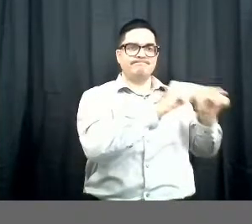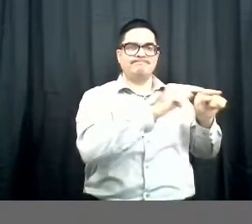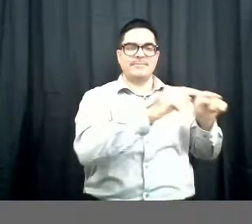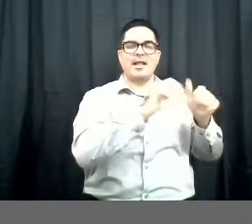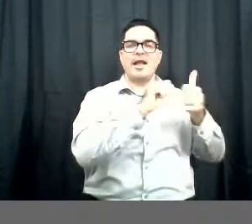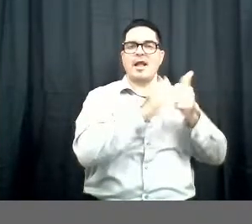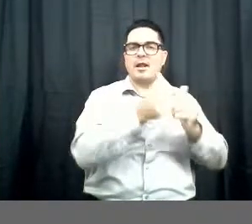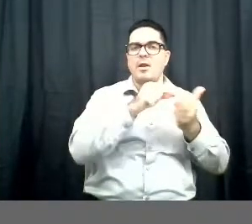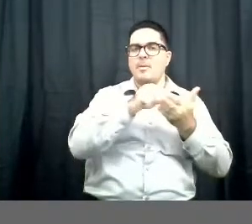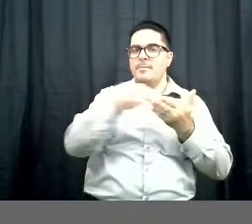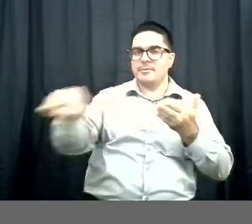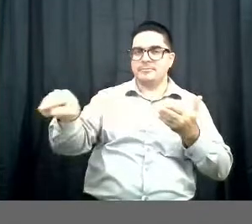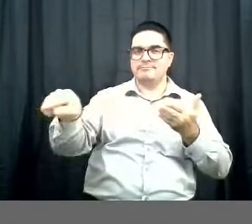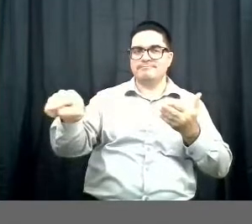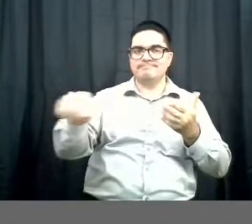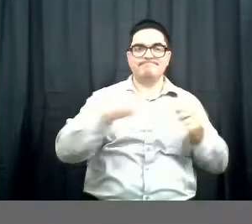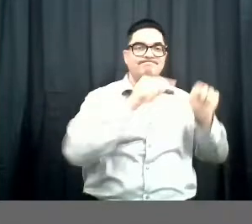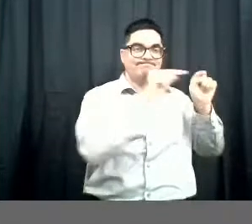pay for it.